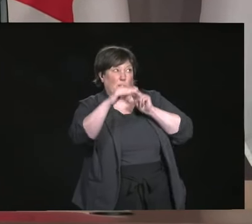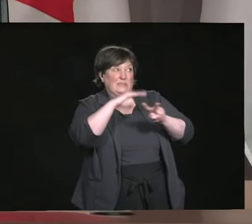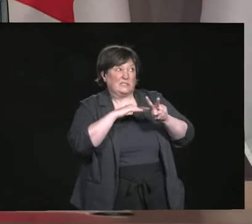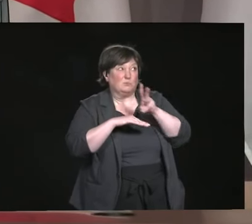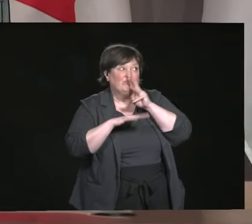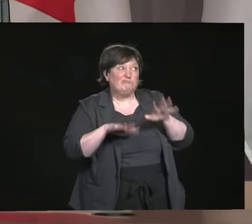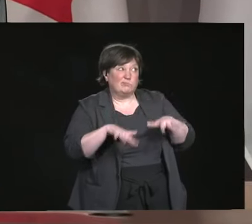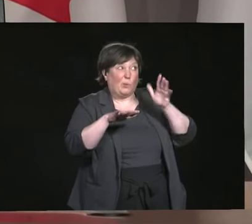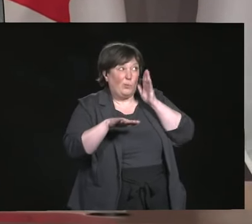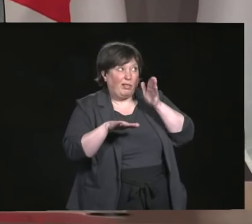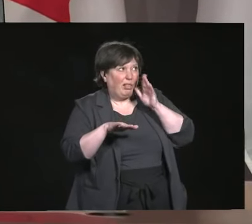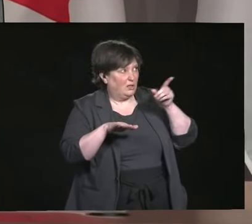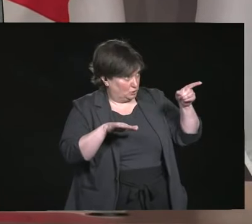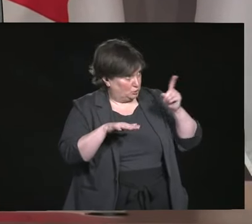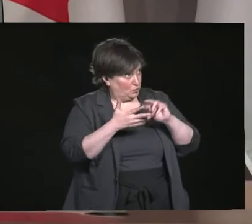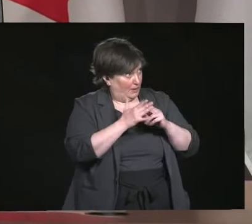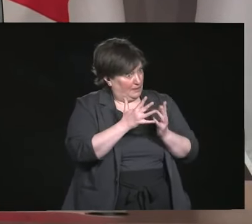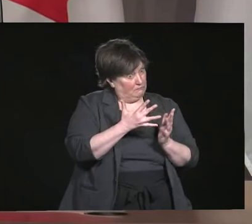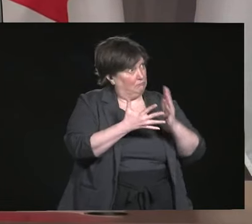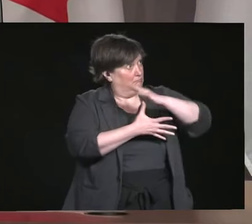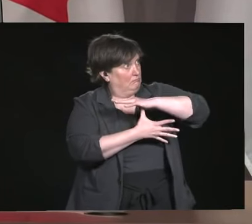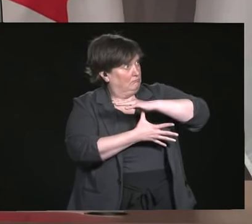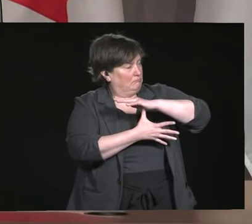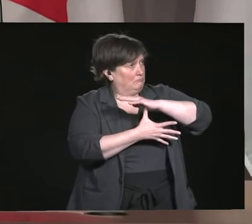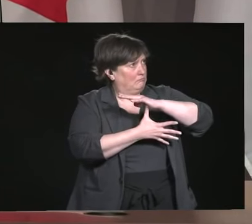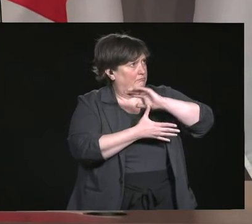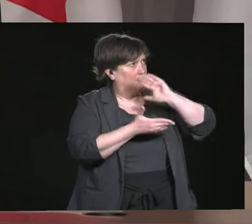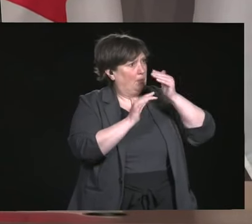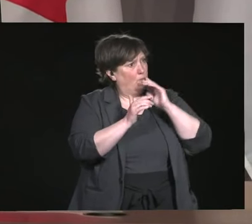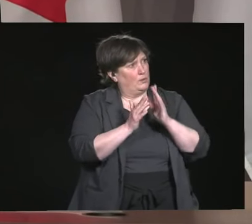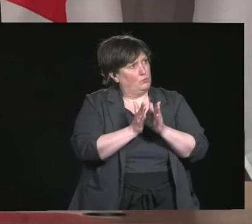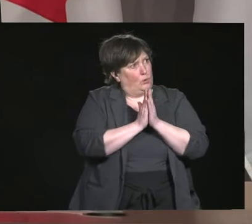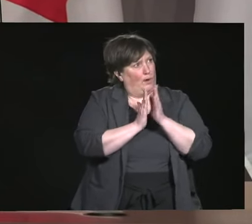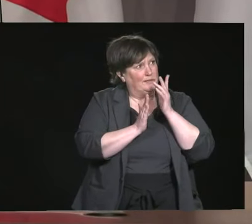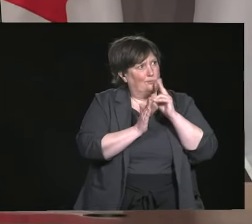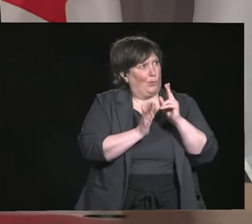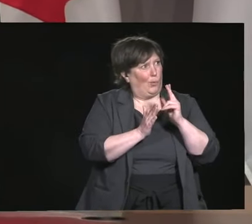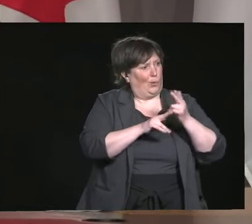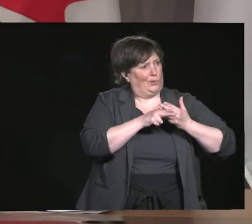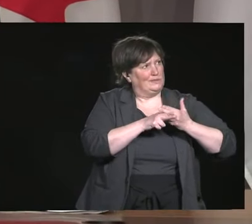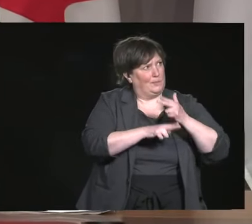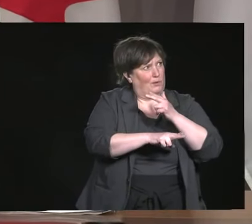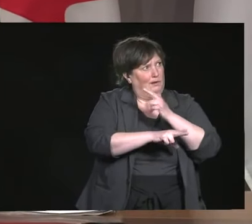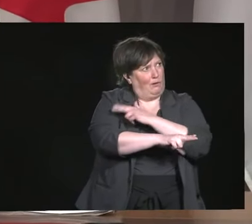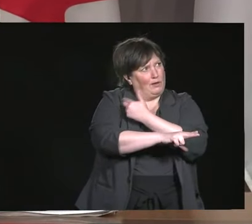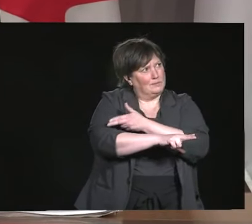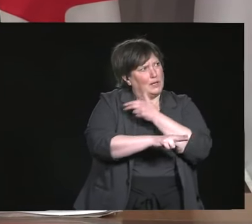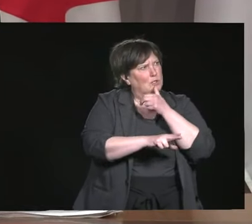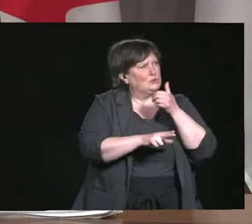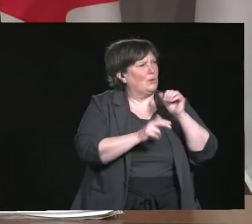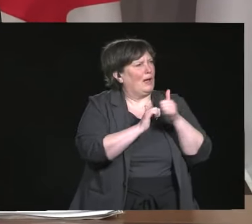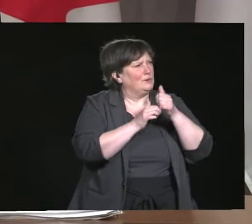prioritizing that over a request for a field hospital in a First Nations community.